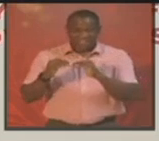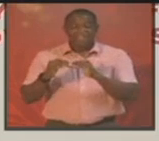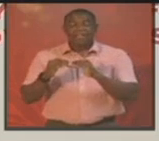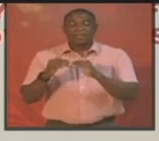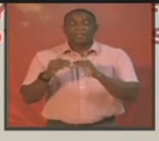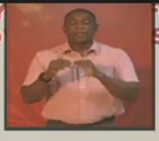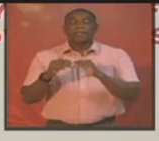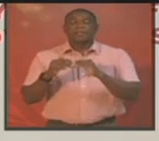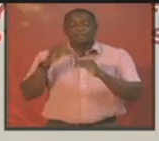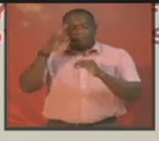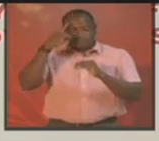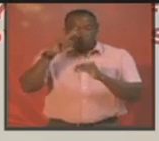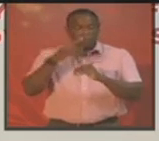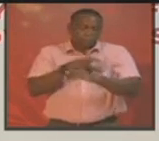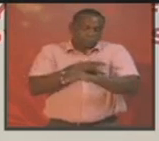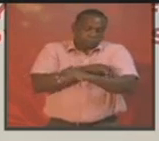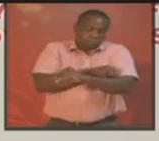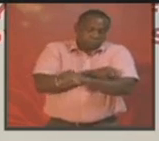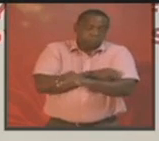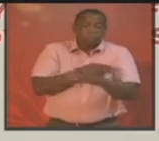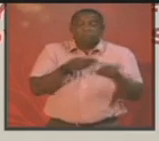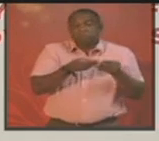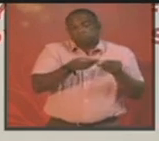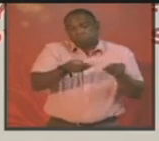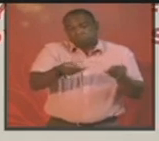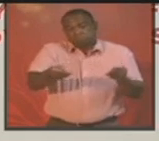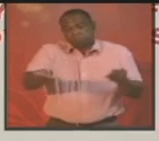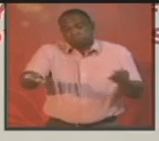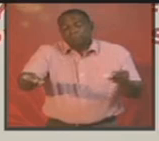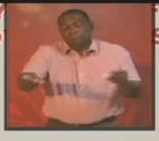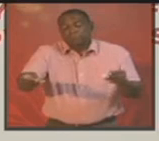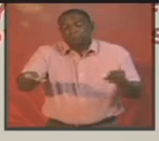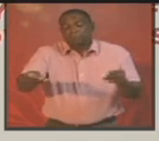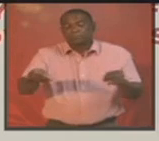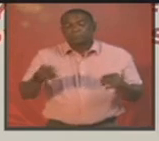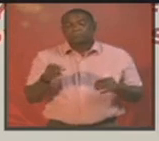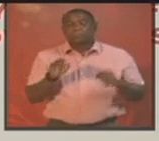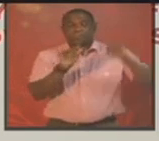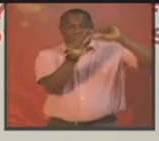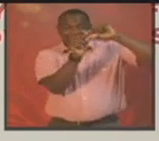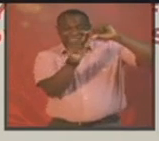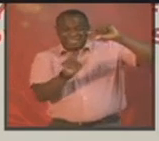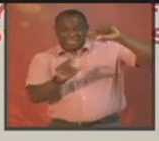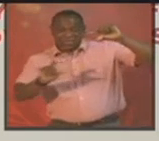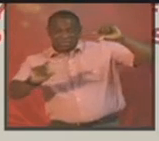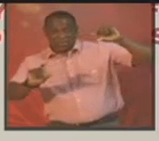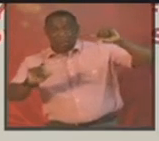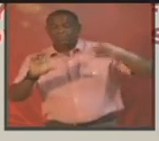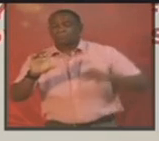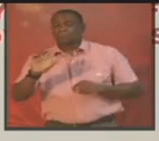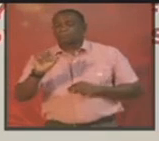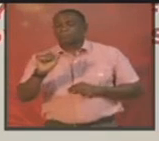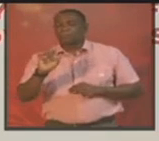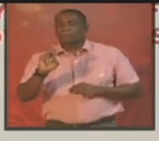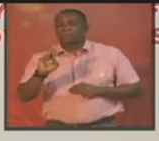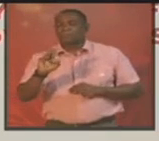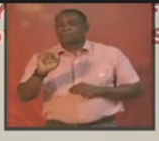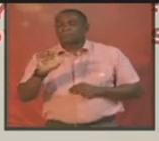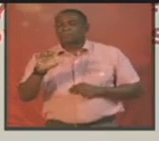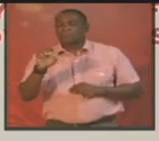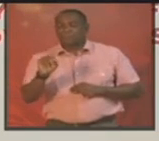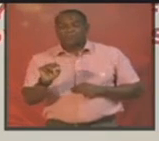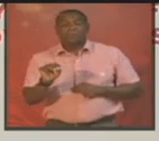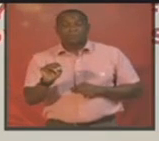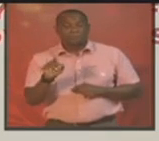dissatisfied and deeply concerned about the inequitable access to vaccines for small developing states like those